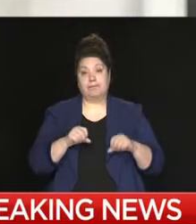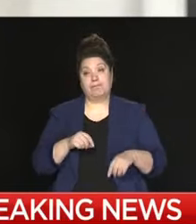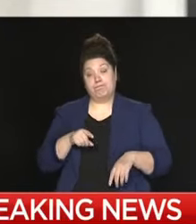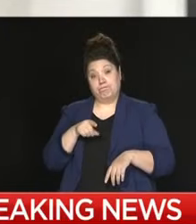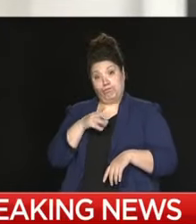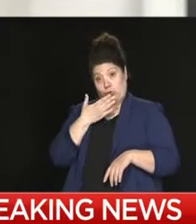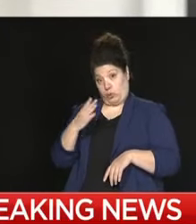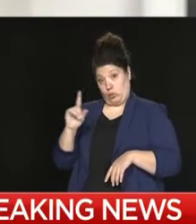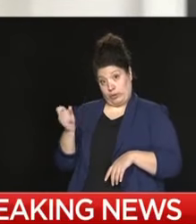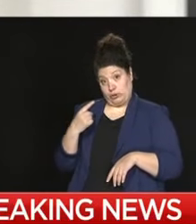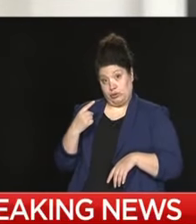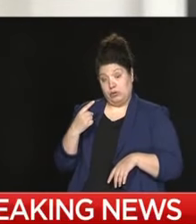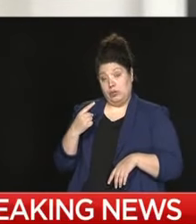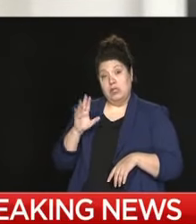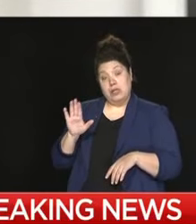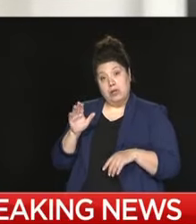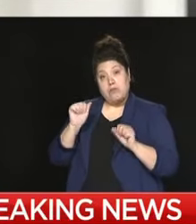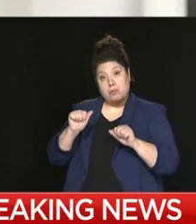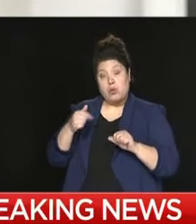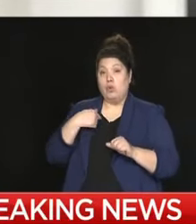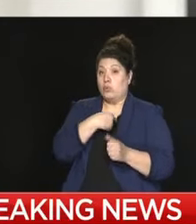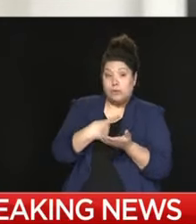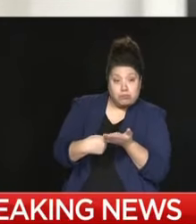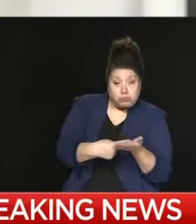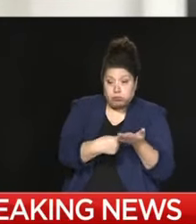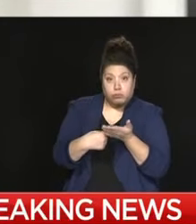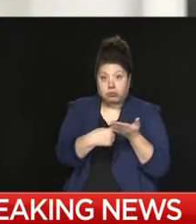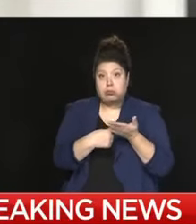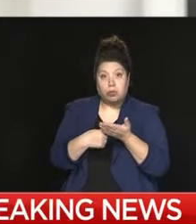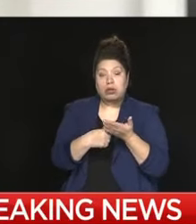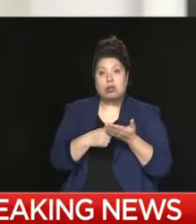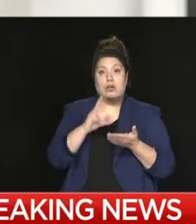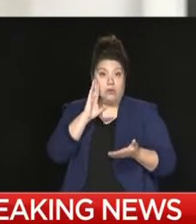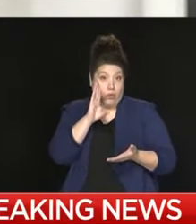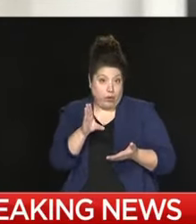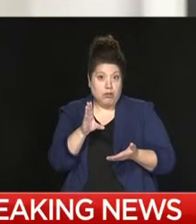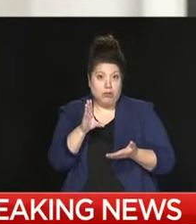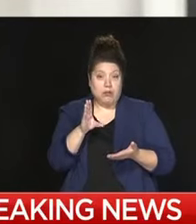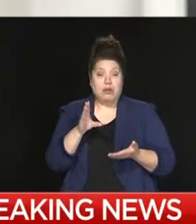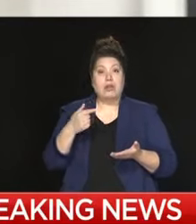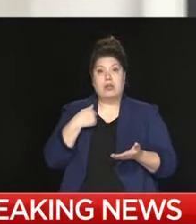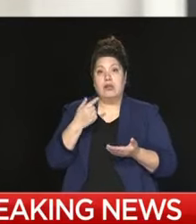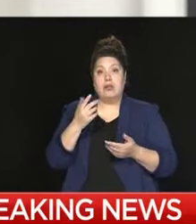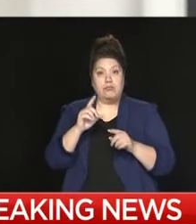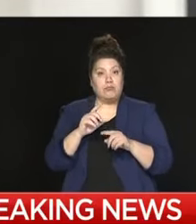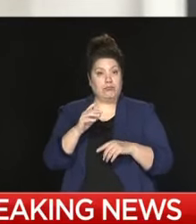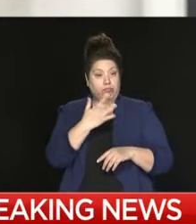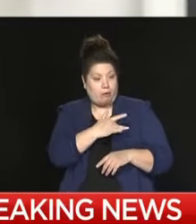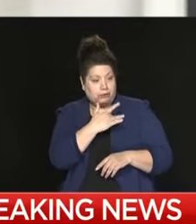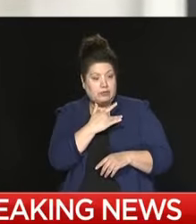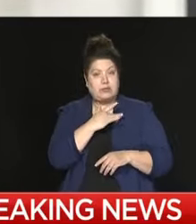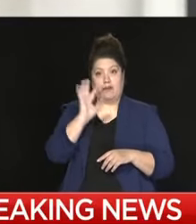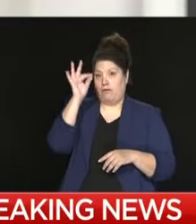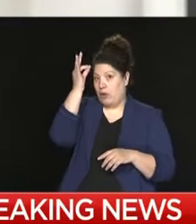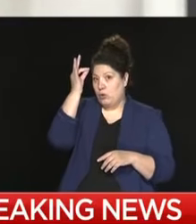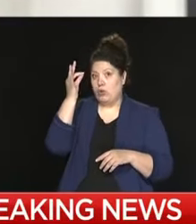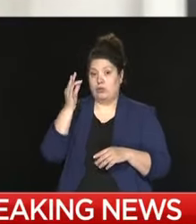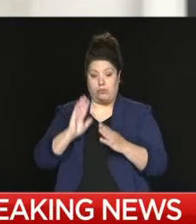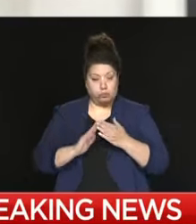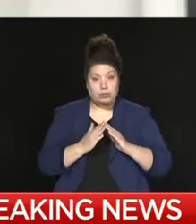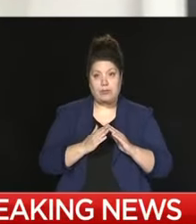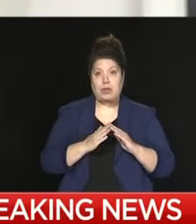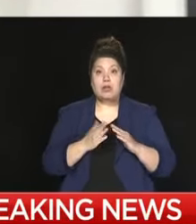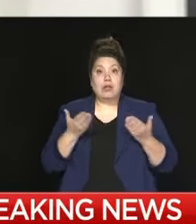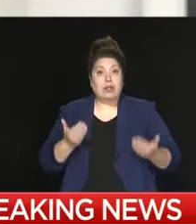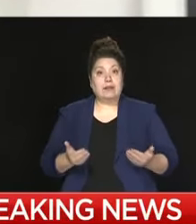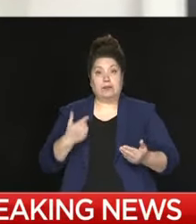questions will be asked when we have discussions between provinces and the federal government. We are a federation,